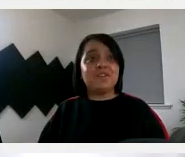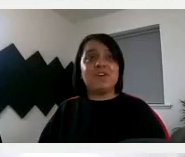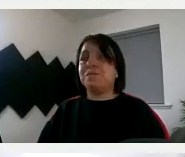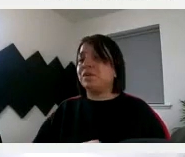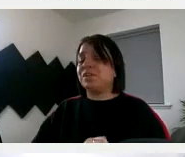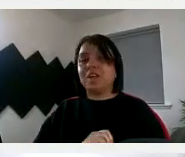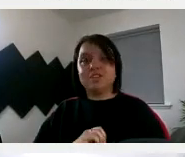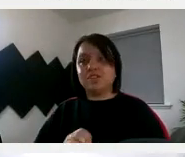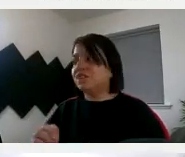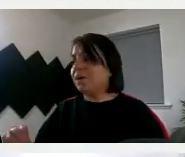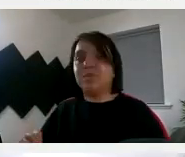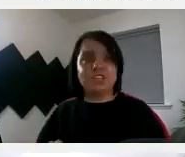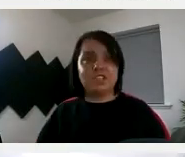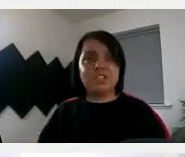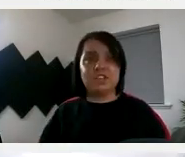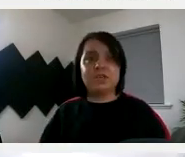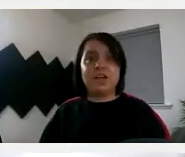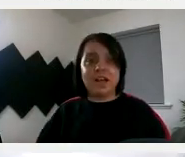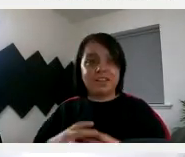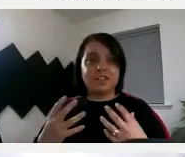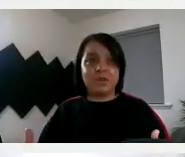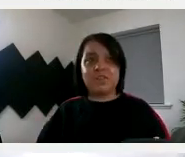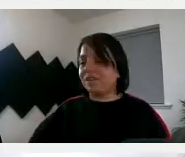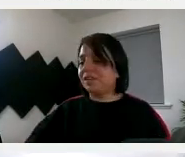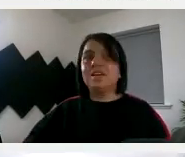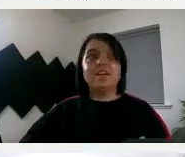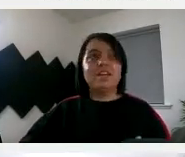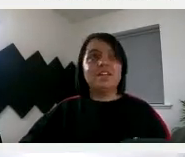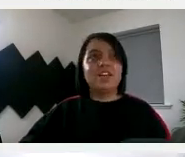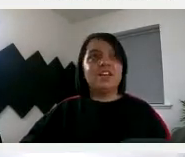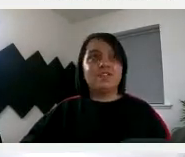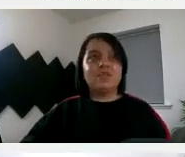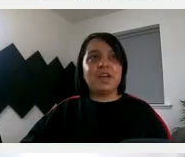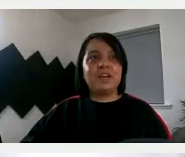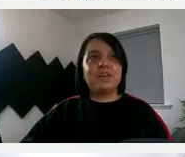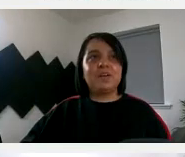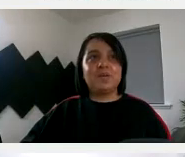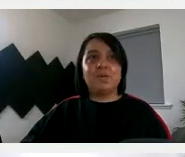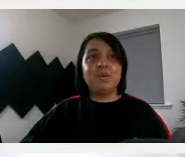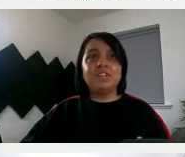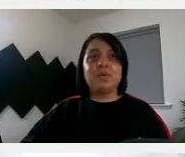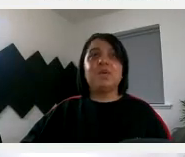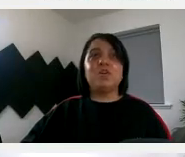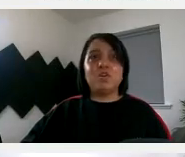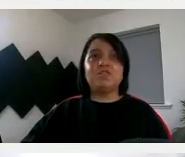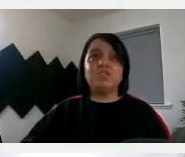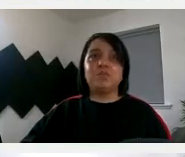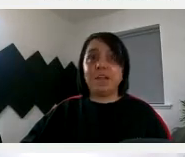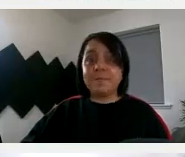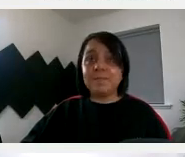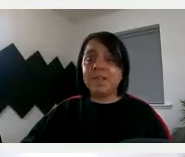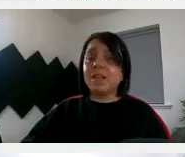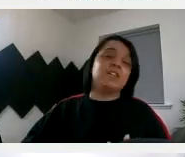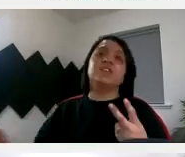you guys, but it's such a British thing to do, and it's swearing. The UK or British people love to